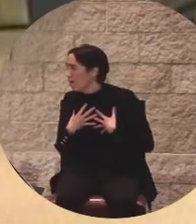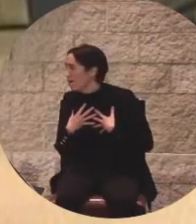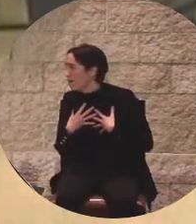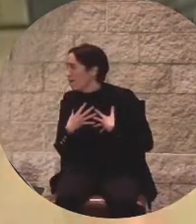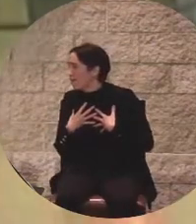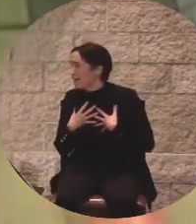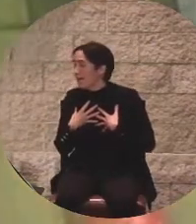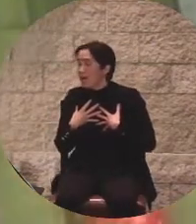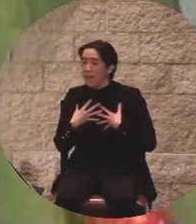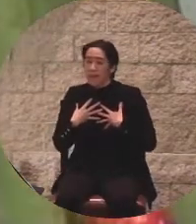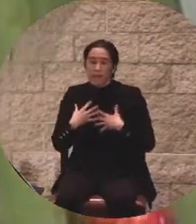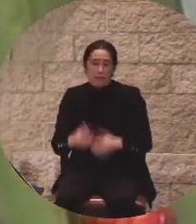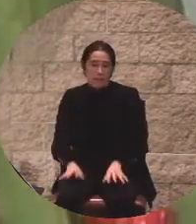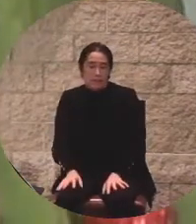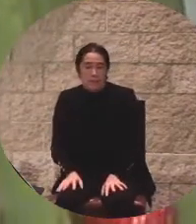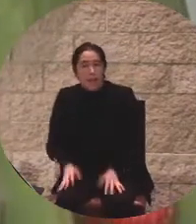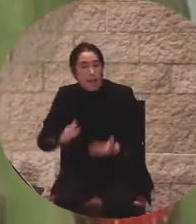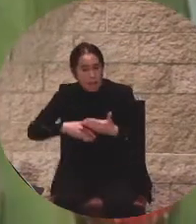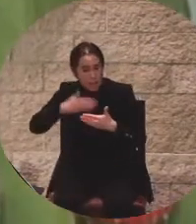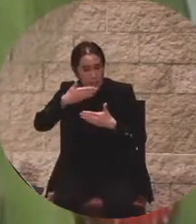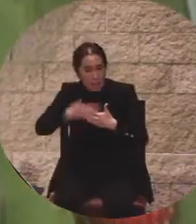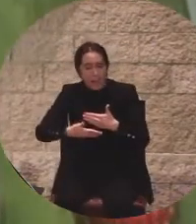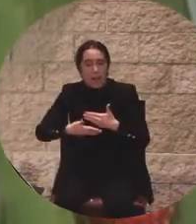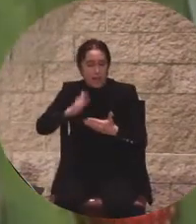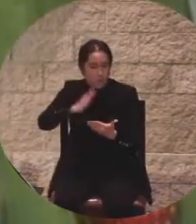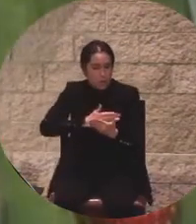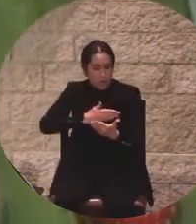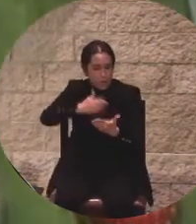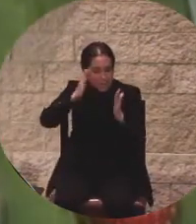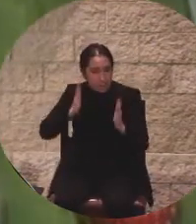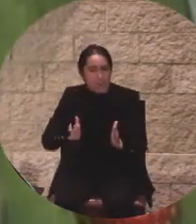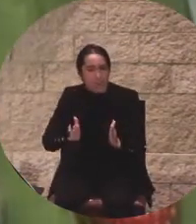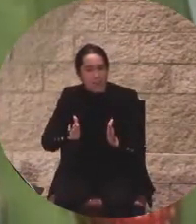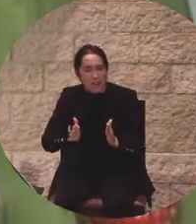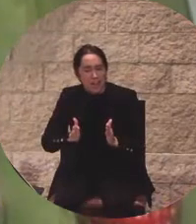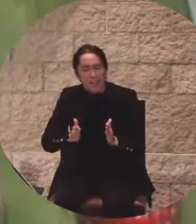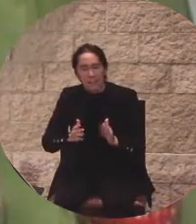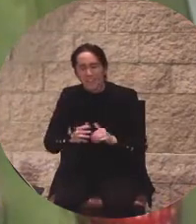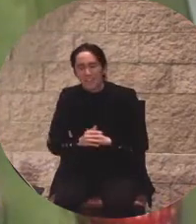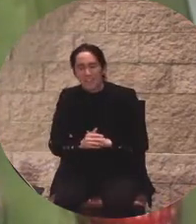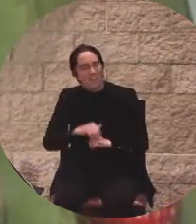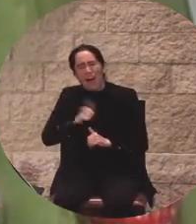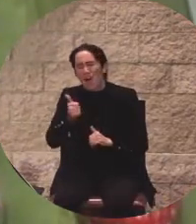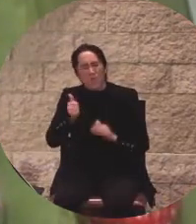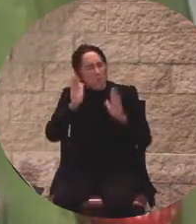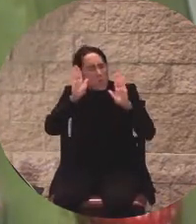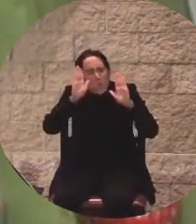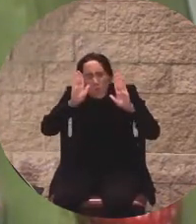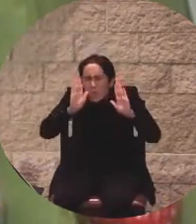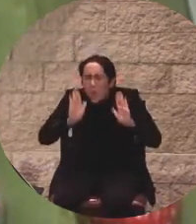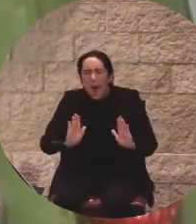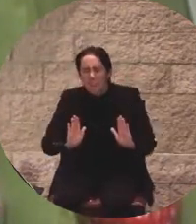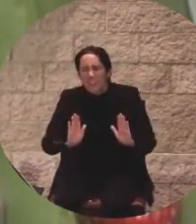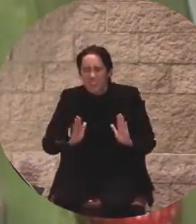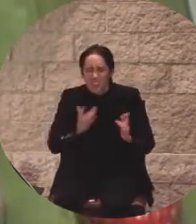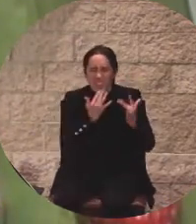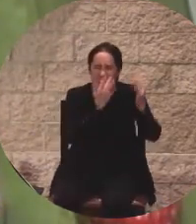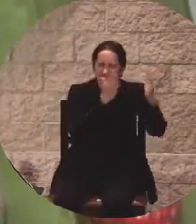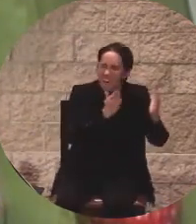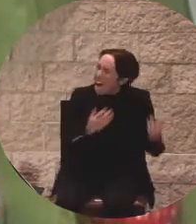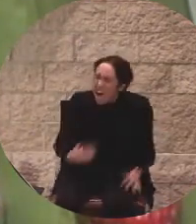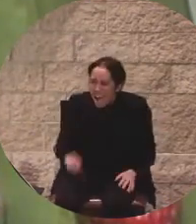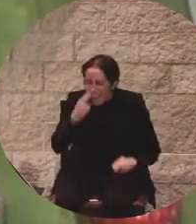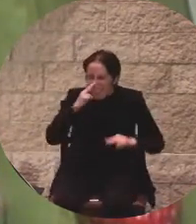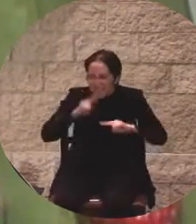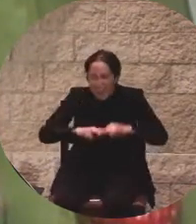here. Our next performer is another delightful performer. This is so fun.